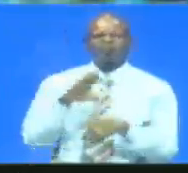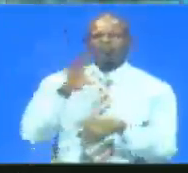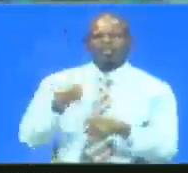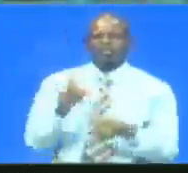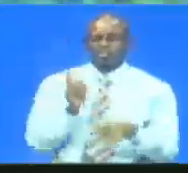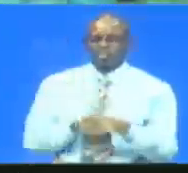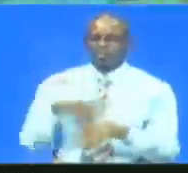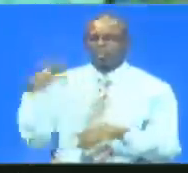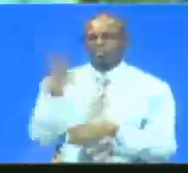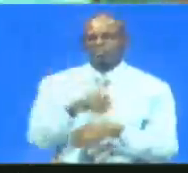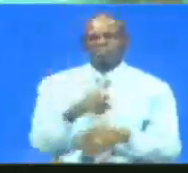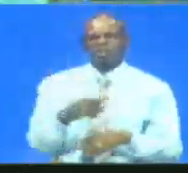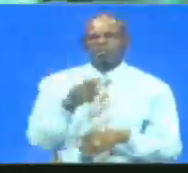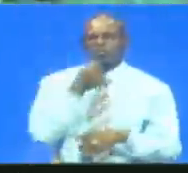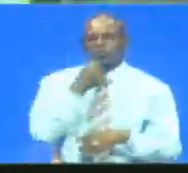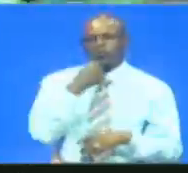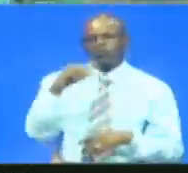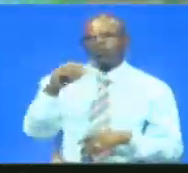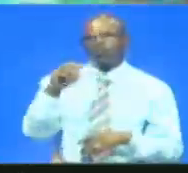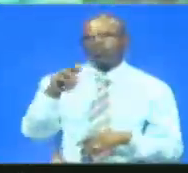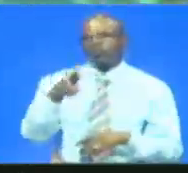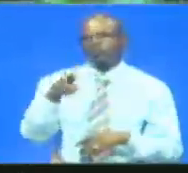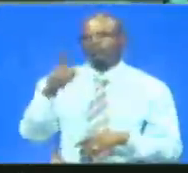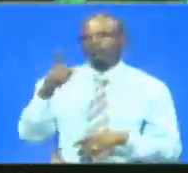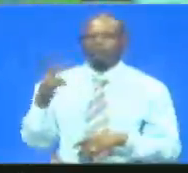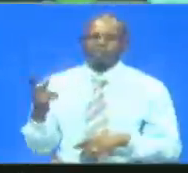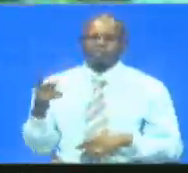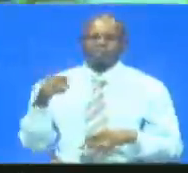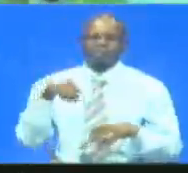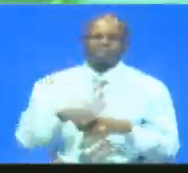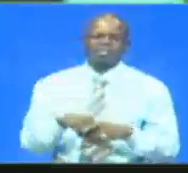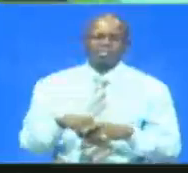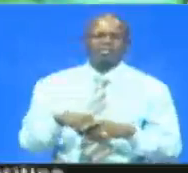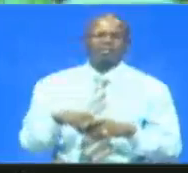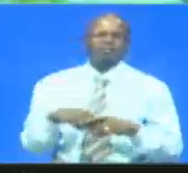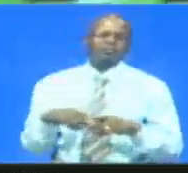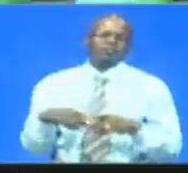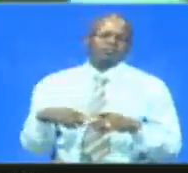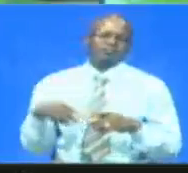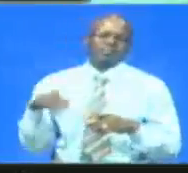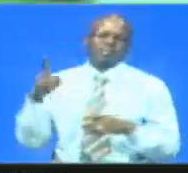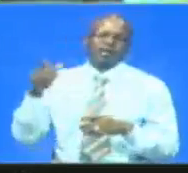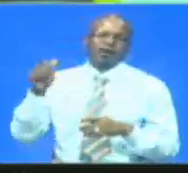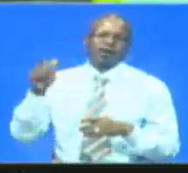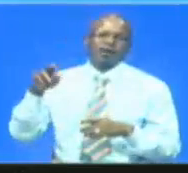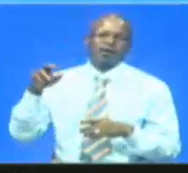in Dar es Salaam. Sean Carter-Villis, NTV.